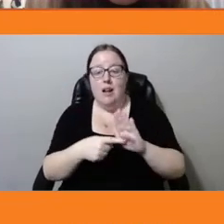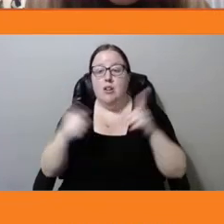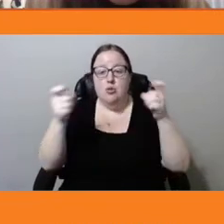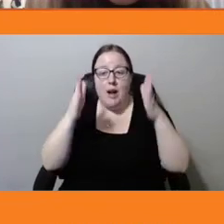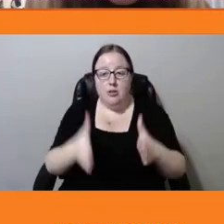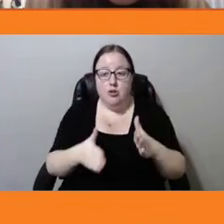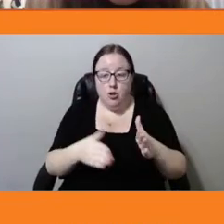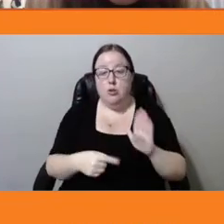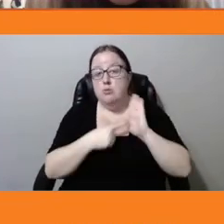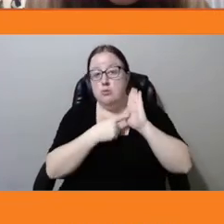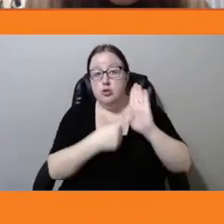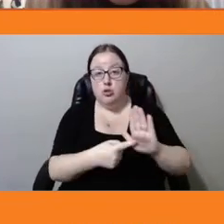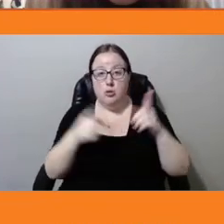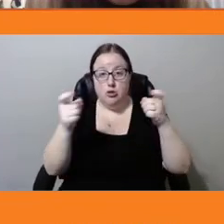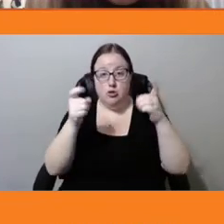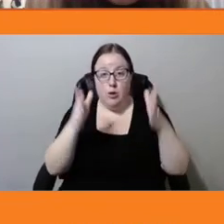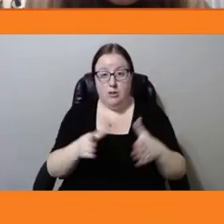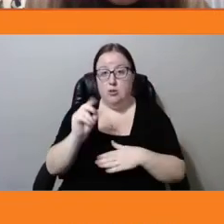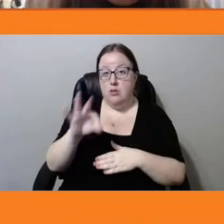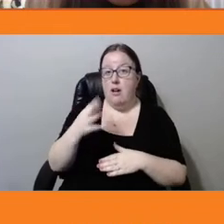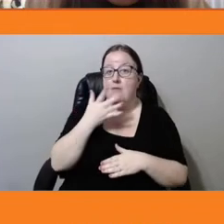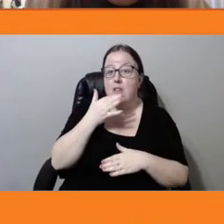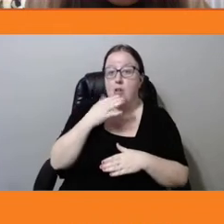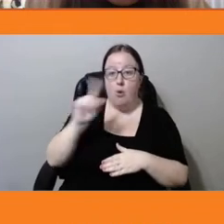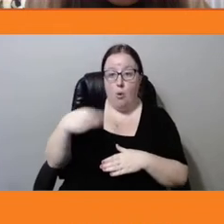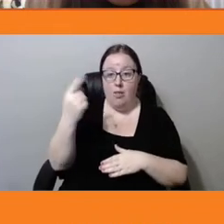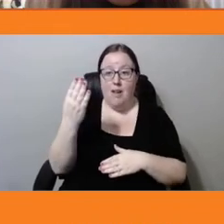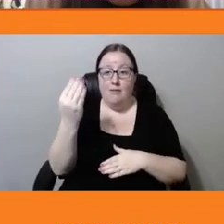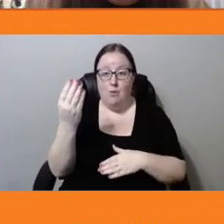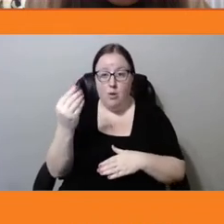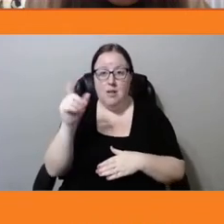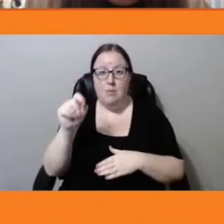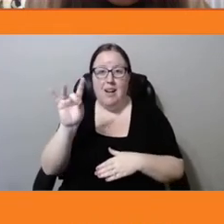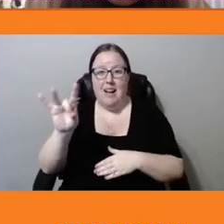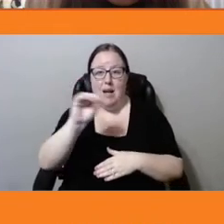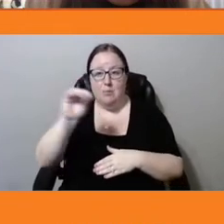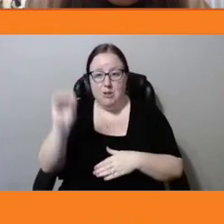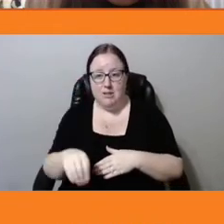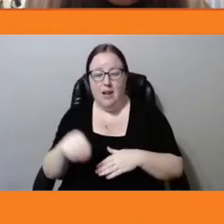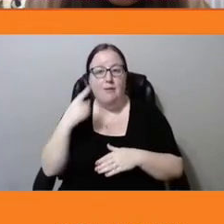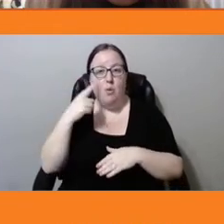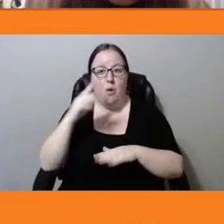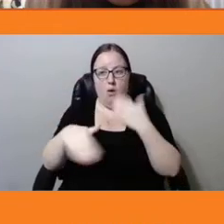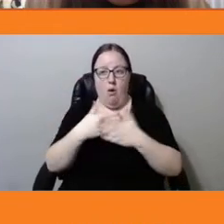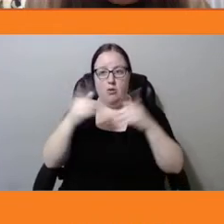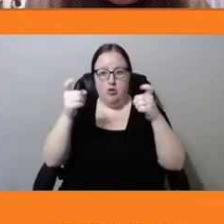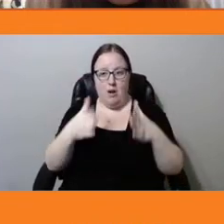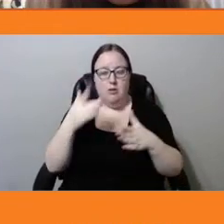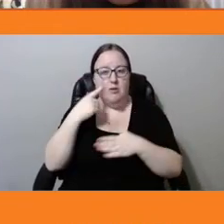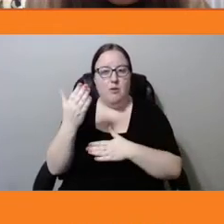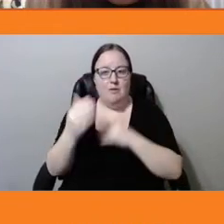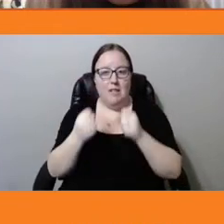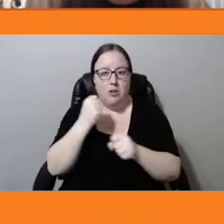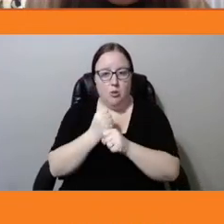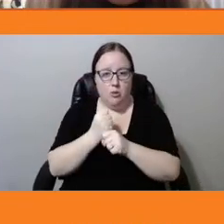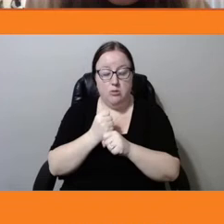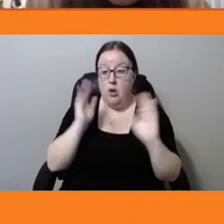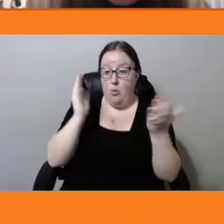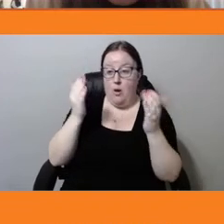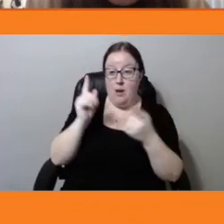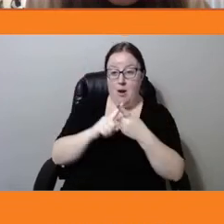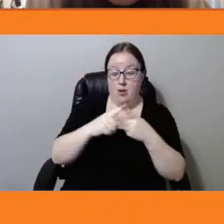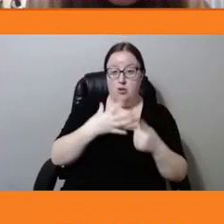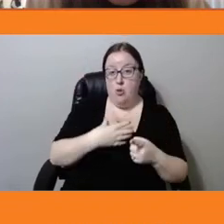data shows that directors of color made up only 14.8% of all directors over 15 years. When we're comparing this to their